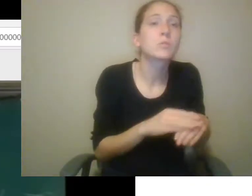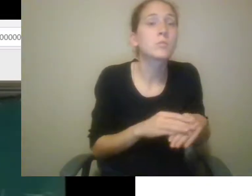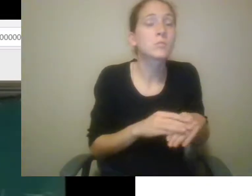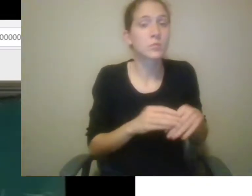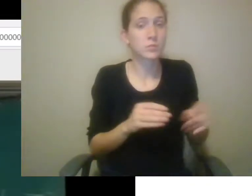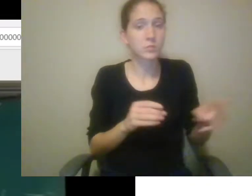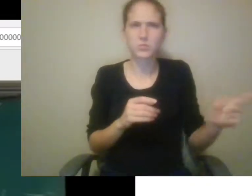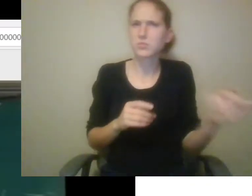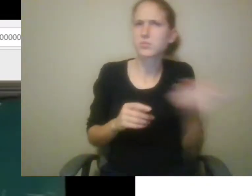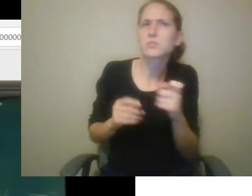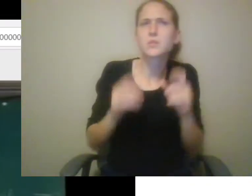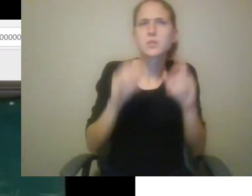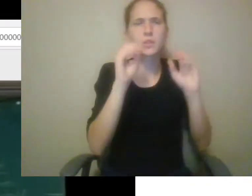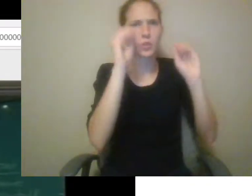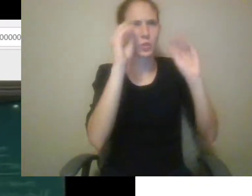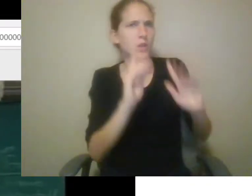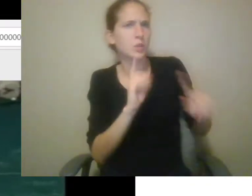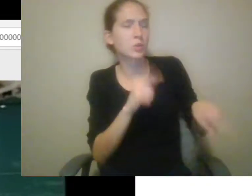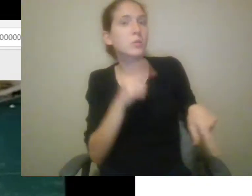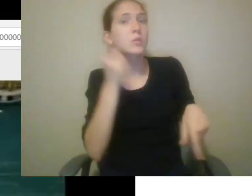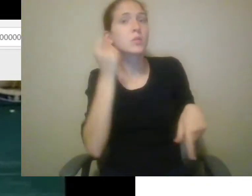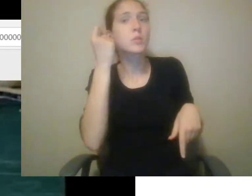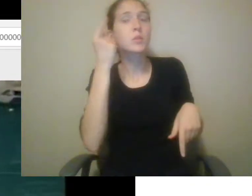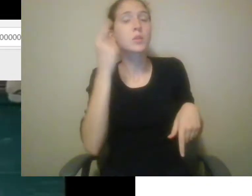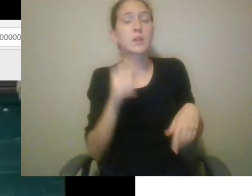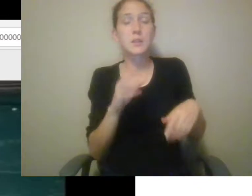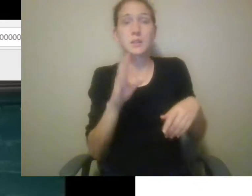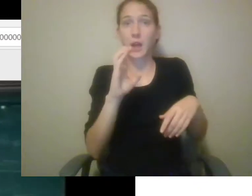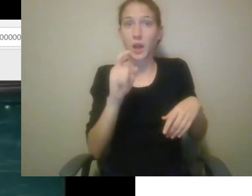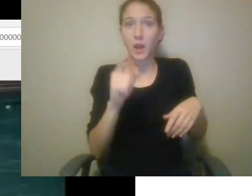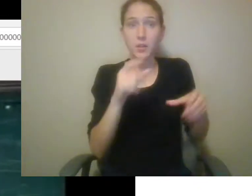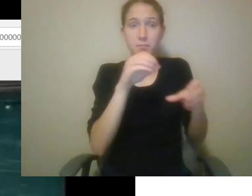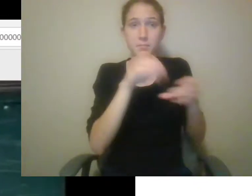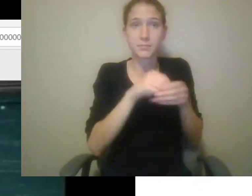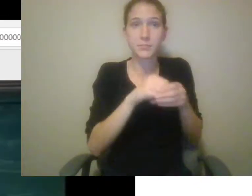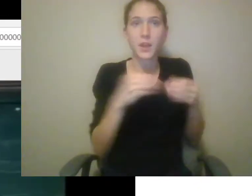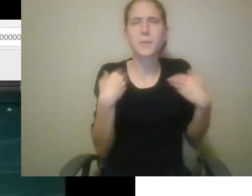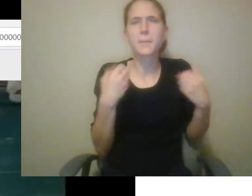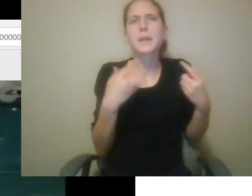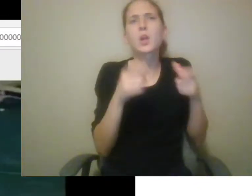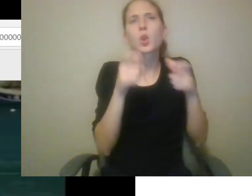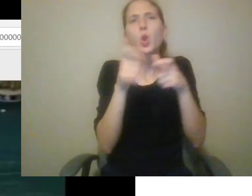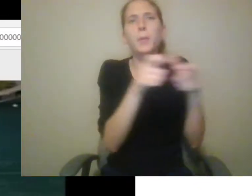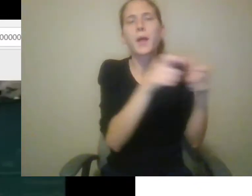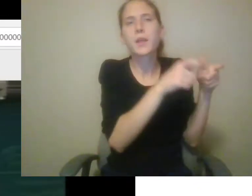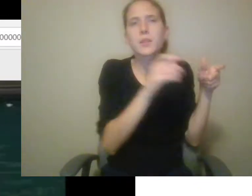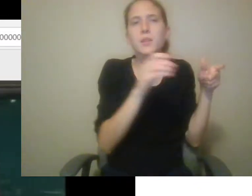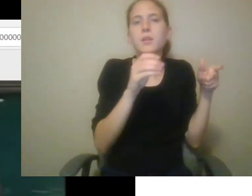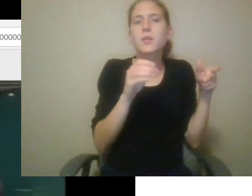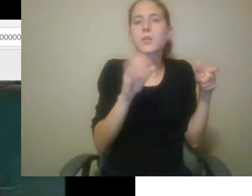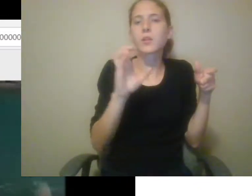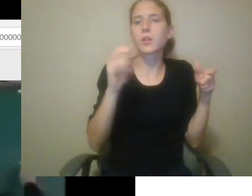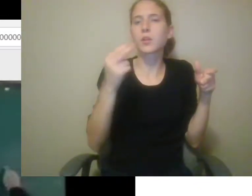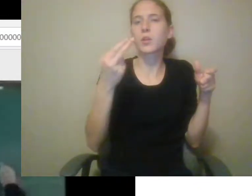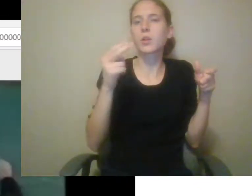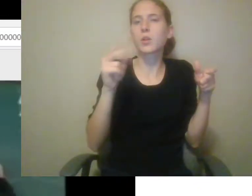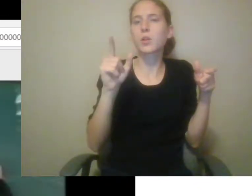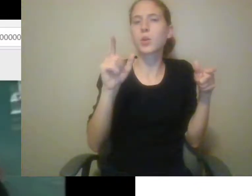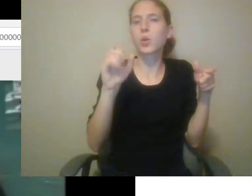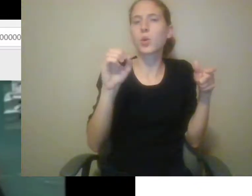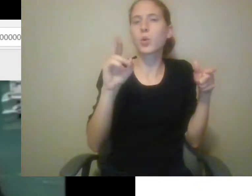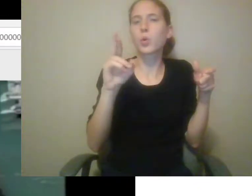one. And yes, that is where that cell is going to get its food. Okay? Because that's what the sugar